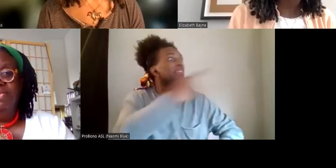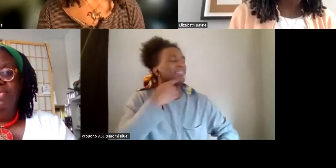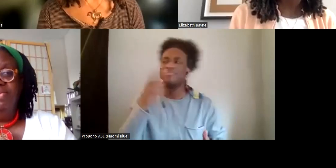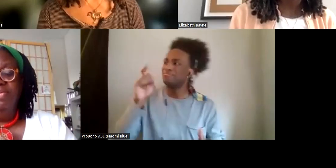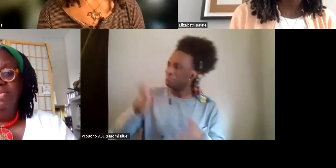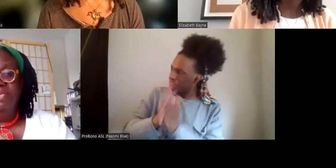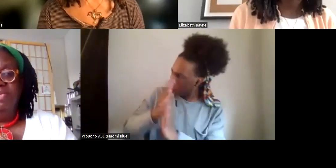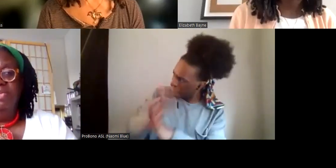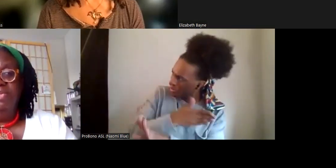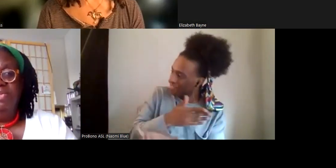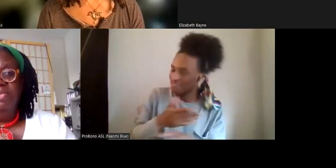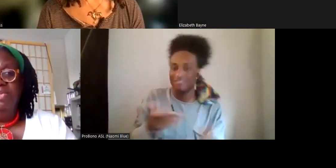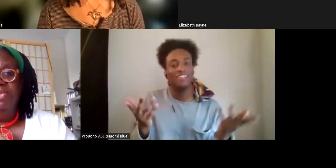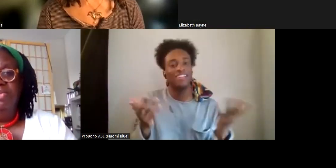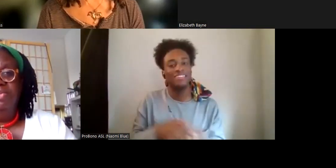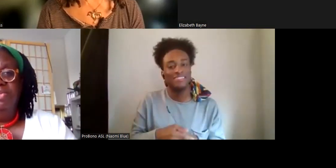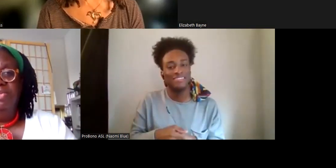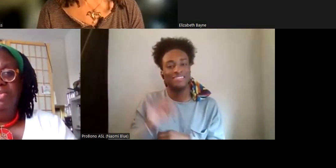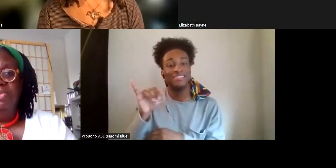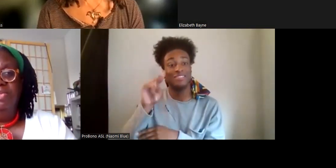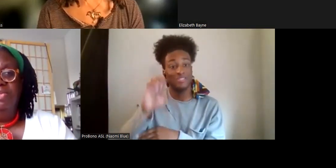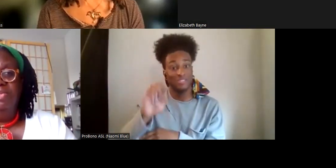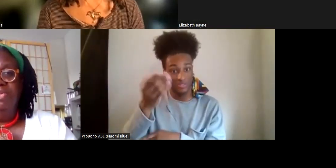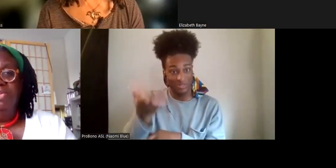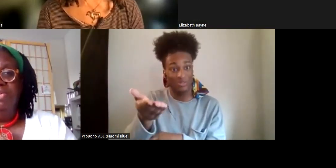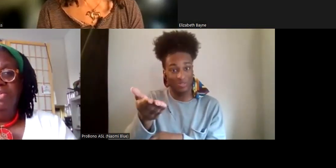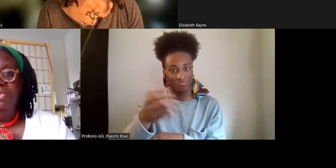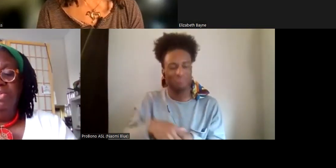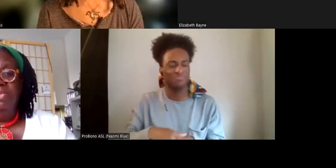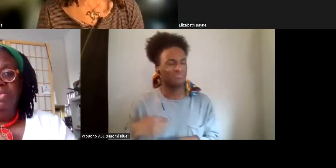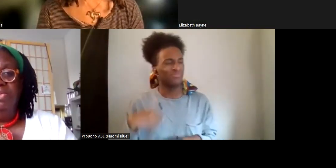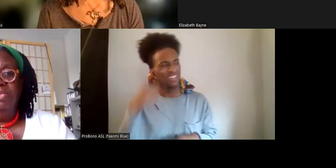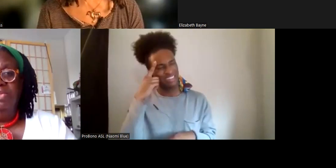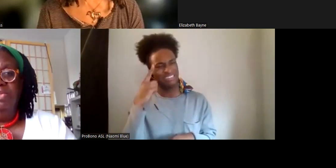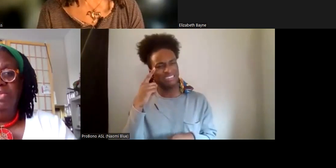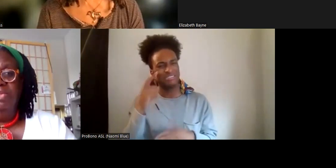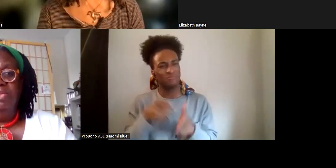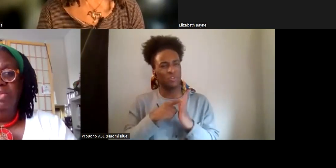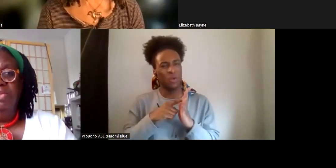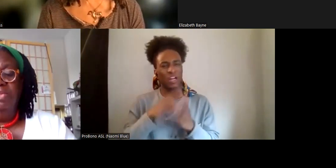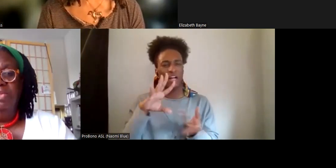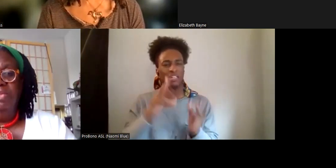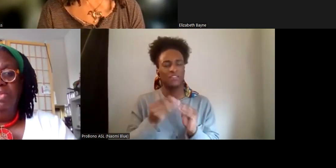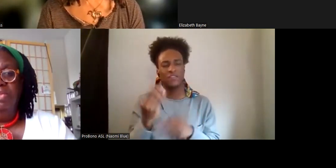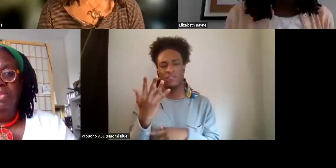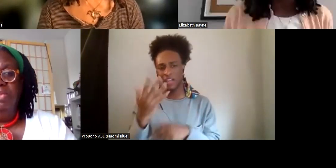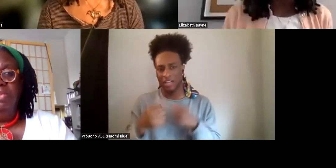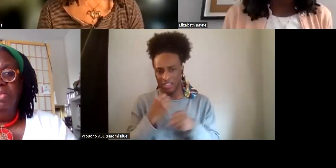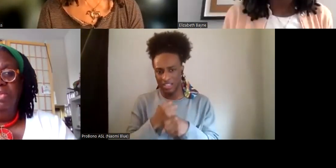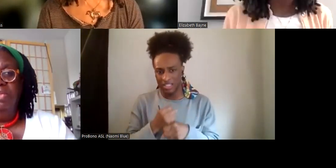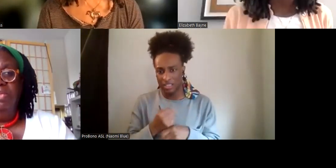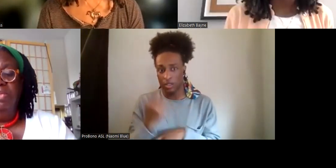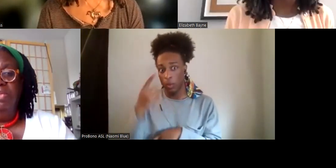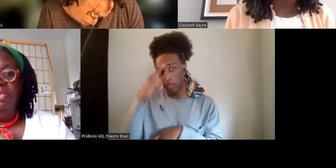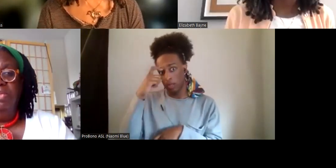June, what about you? I think I mentioned it was 5 years. There was one summer when I wrote 15 grant